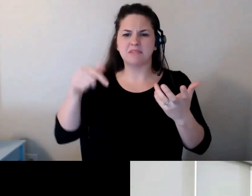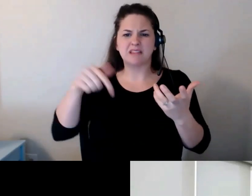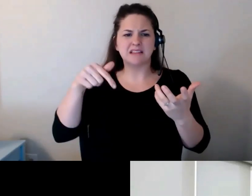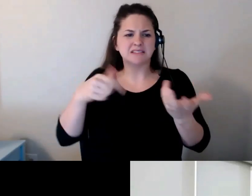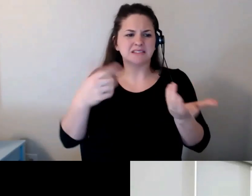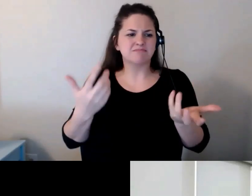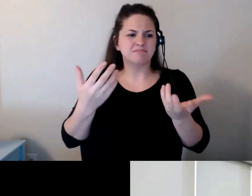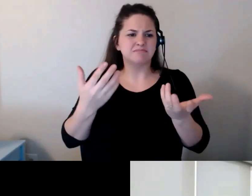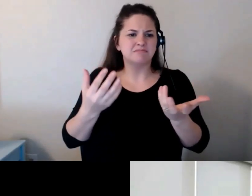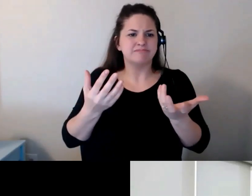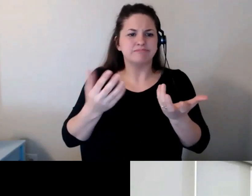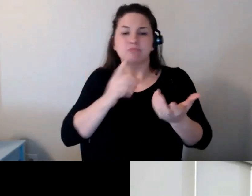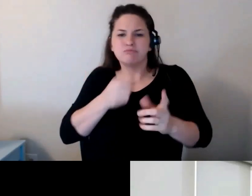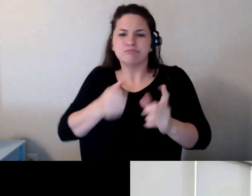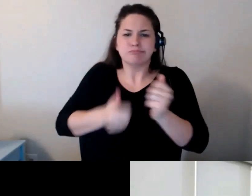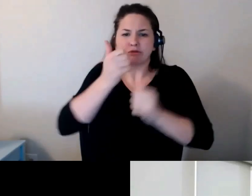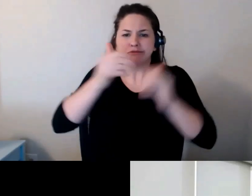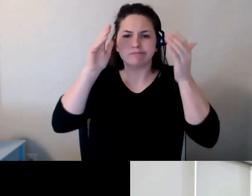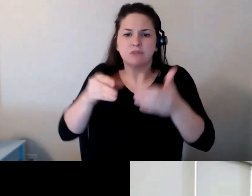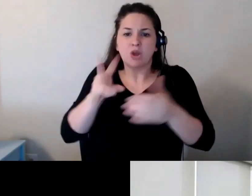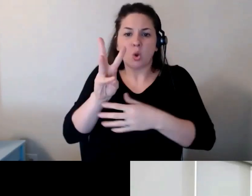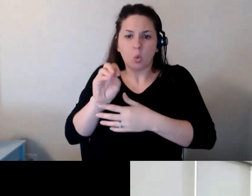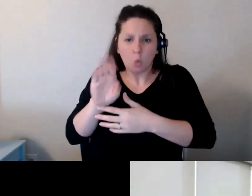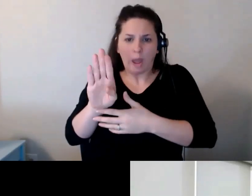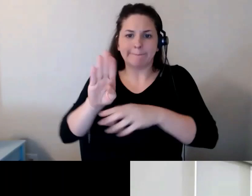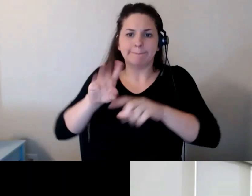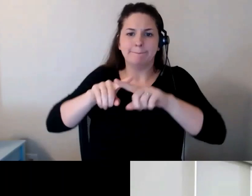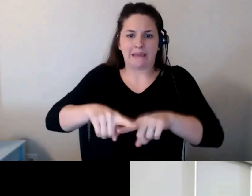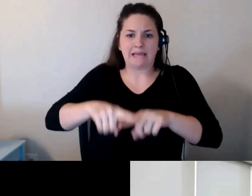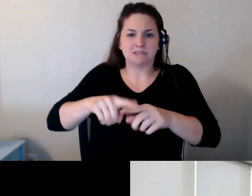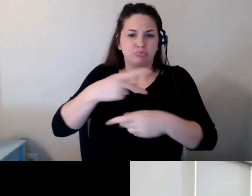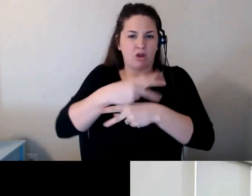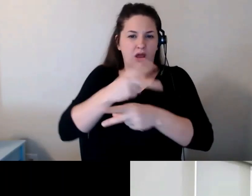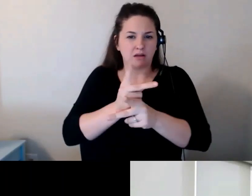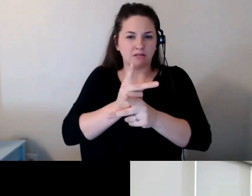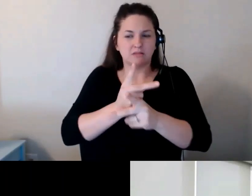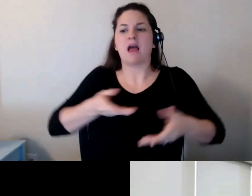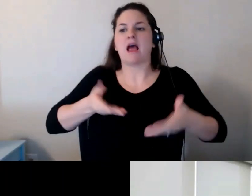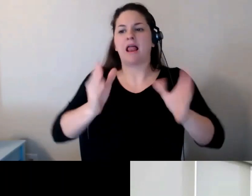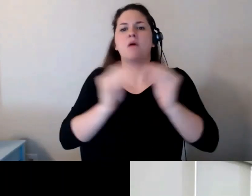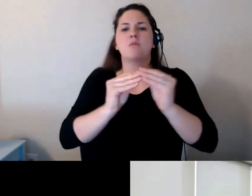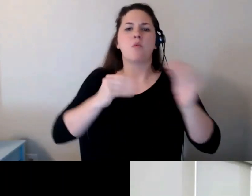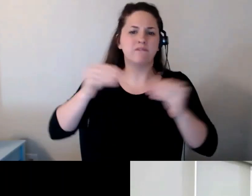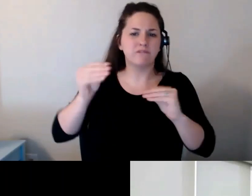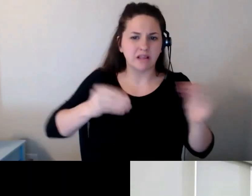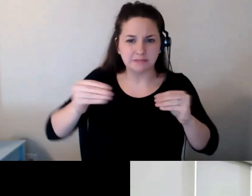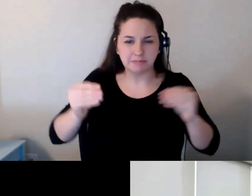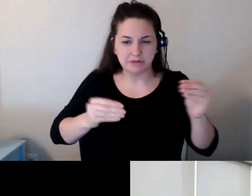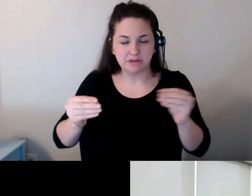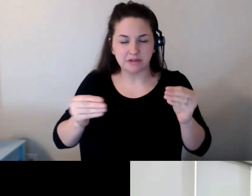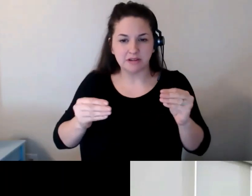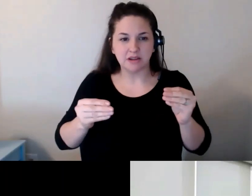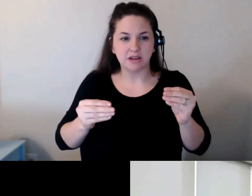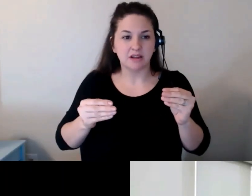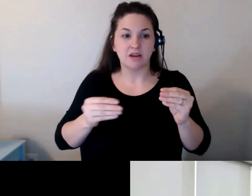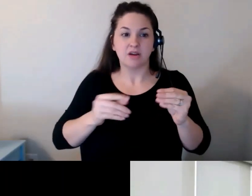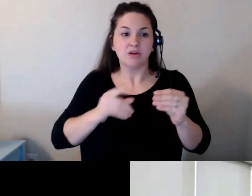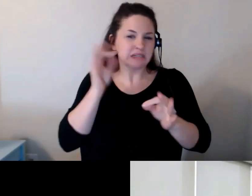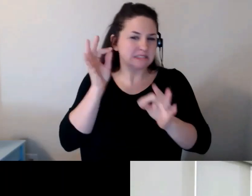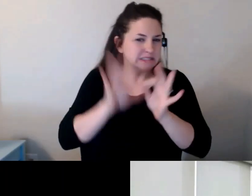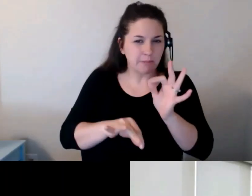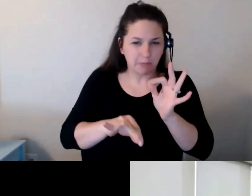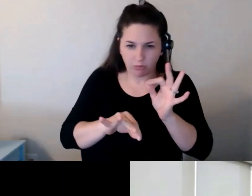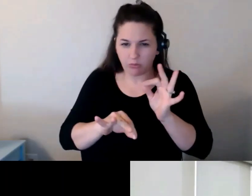essentially web-based product that will give you a lot of flexibility from, as you will learn, a very simple to a more